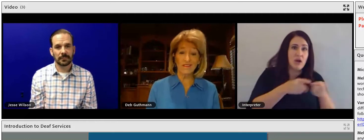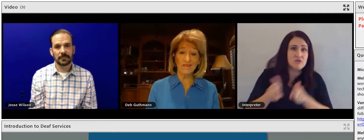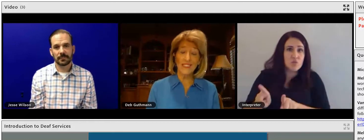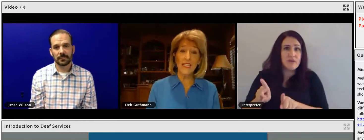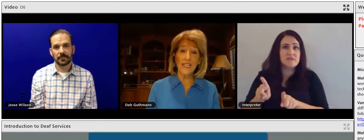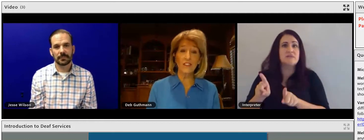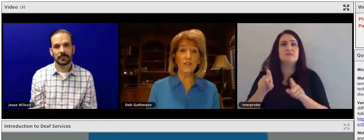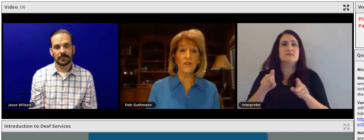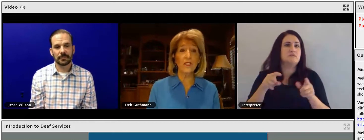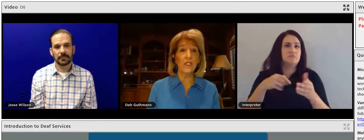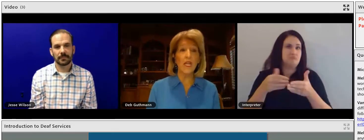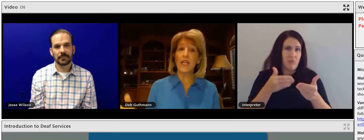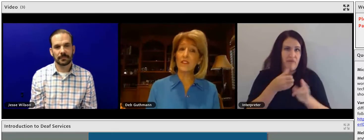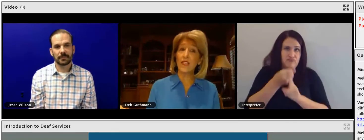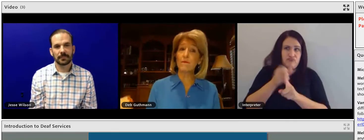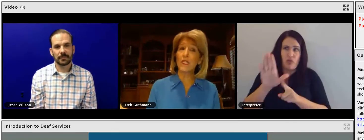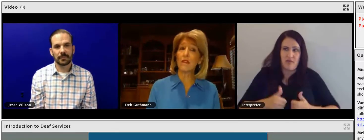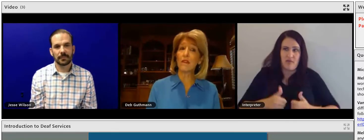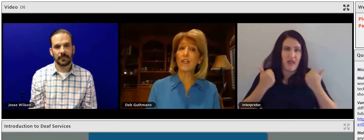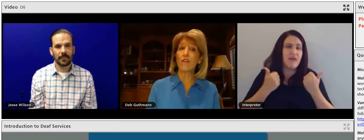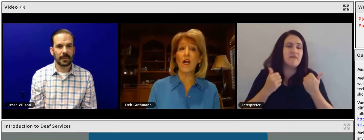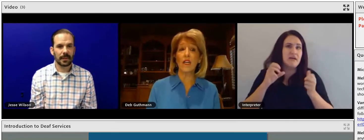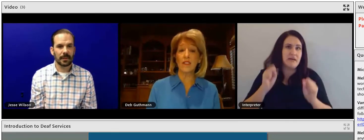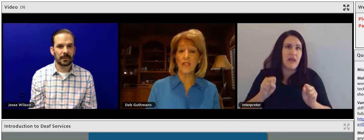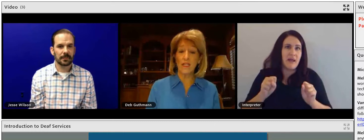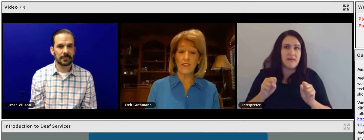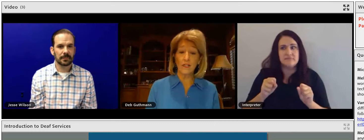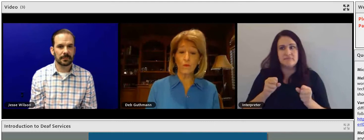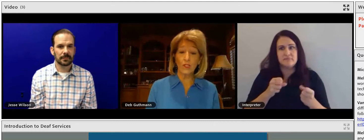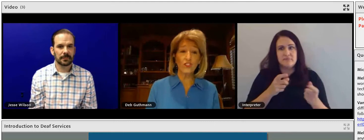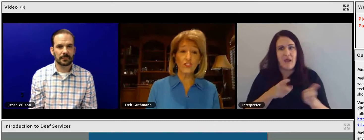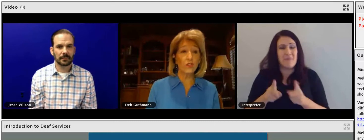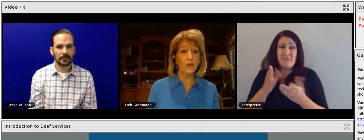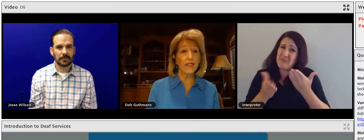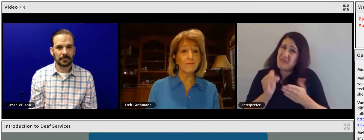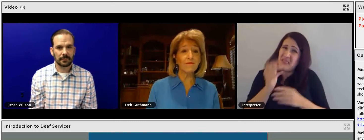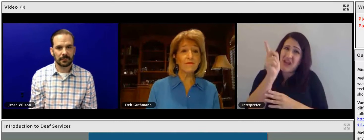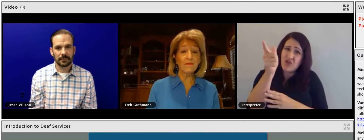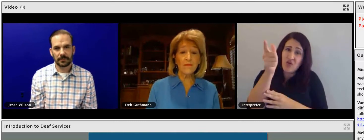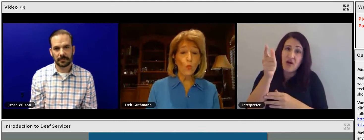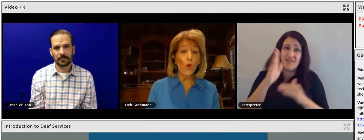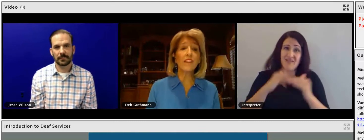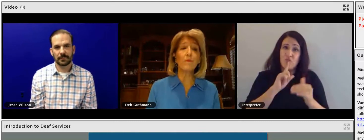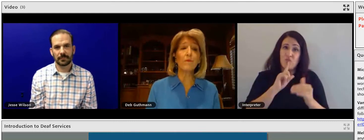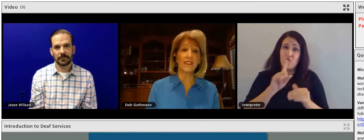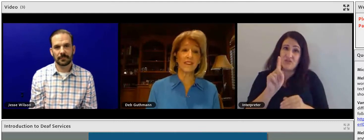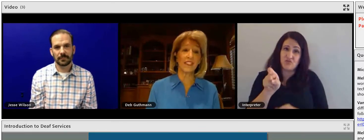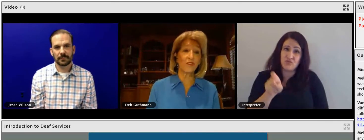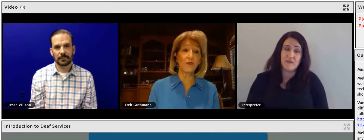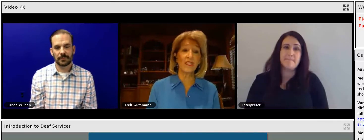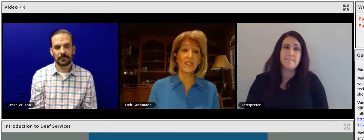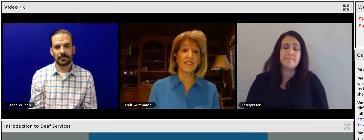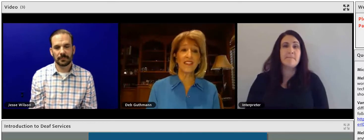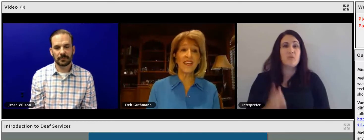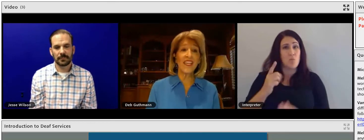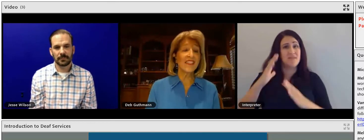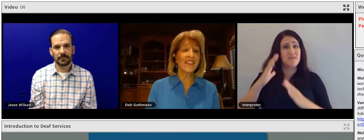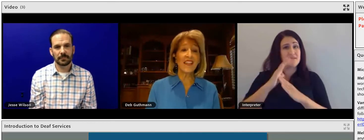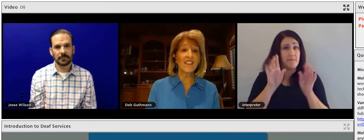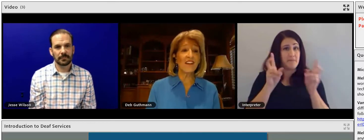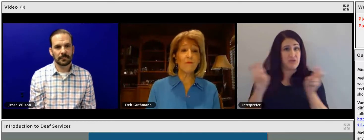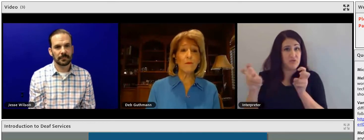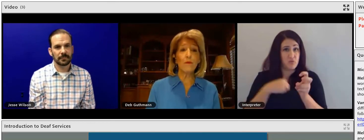employment consequences tend to surface. And this can be later on than it really should be. One of the biggest